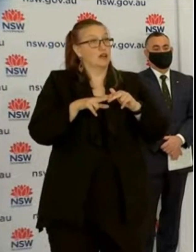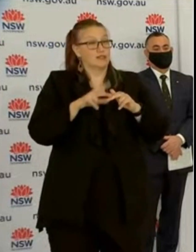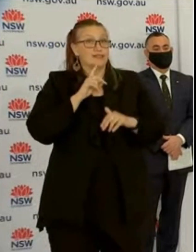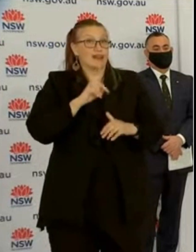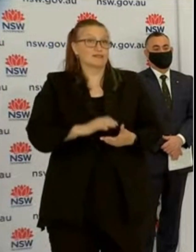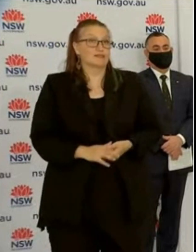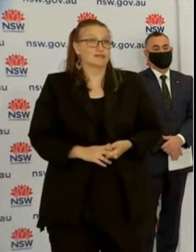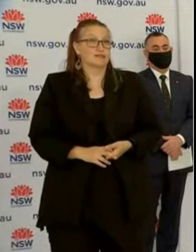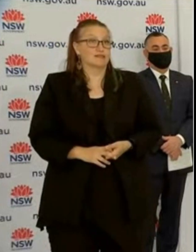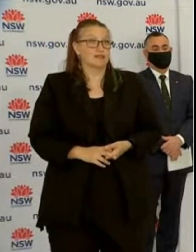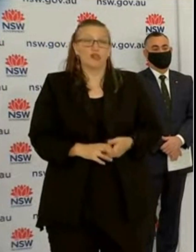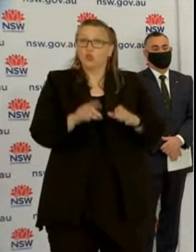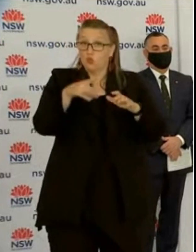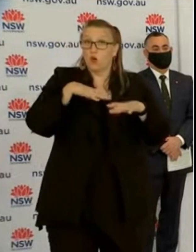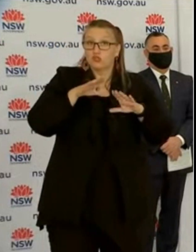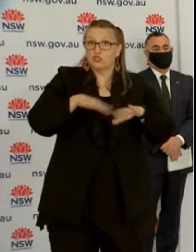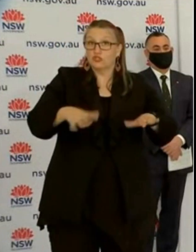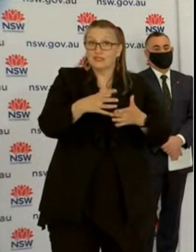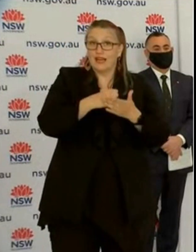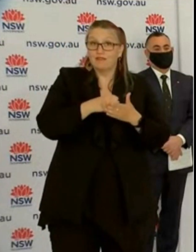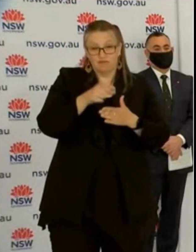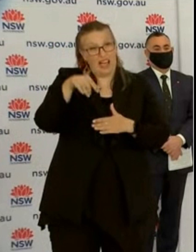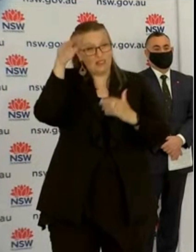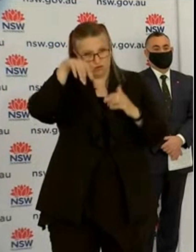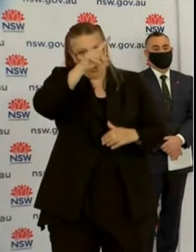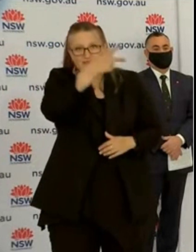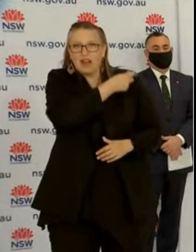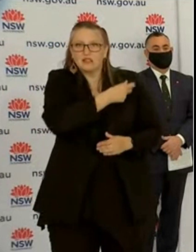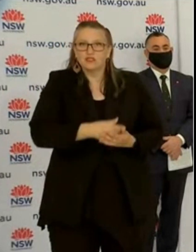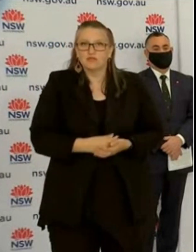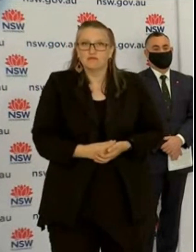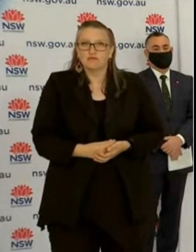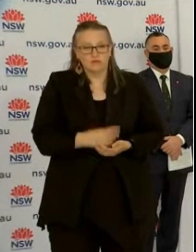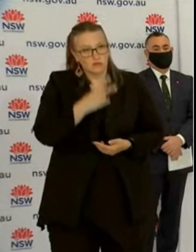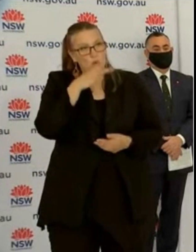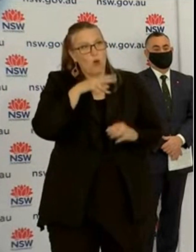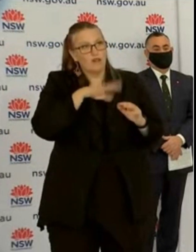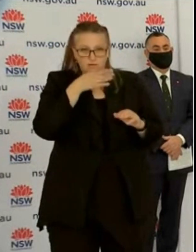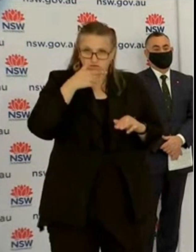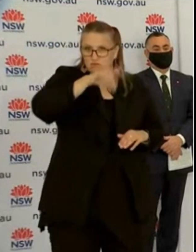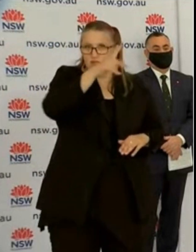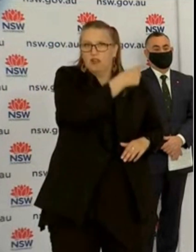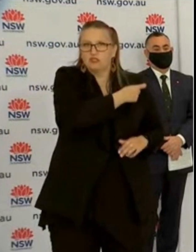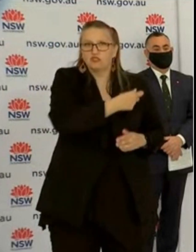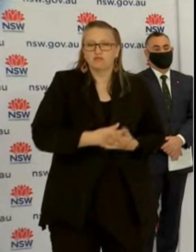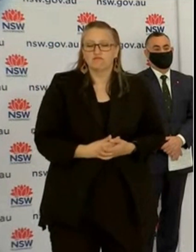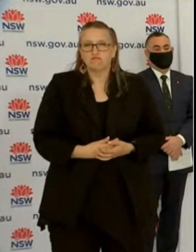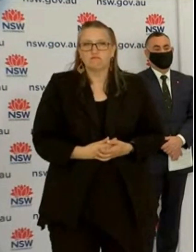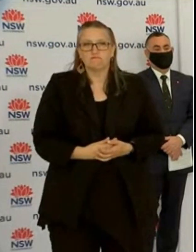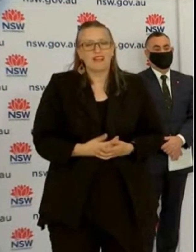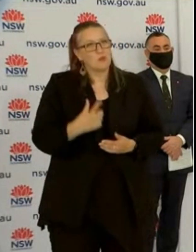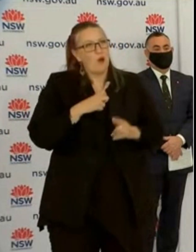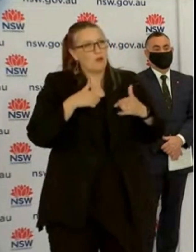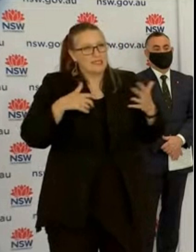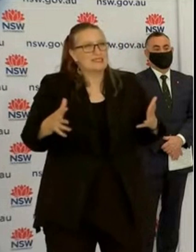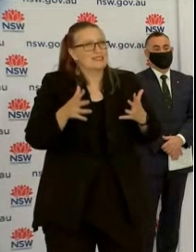is to have high vaccination rates amongst adults and obviously adolescents, and that's why we have had a very strong